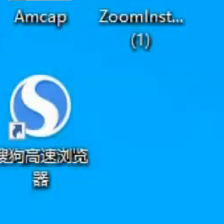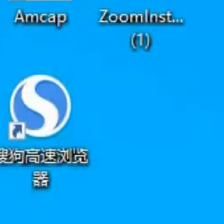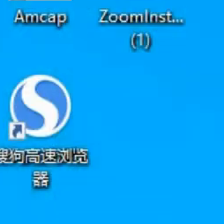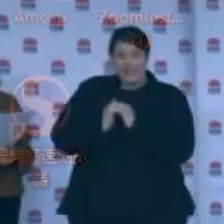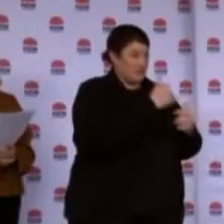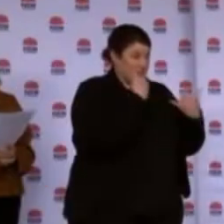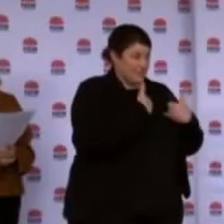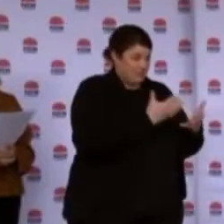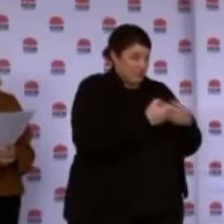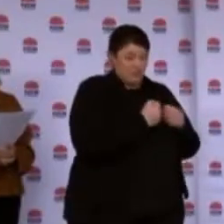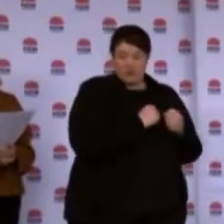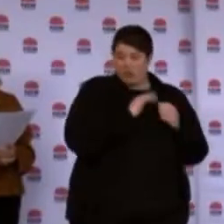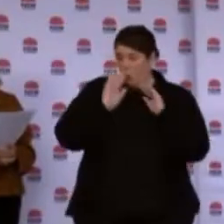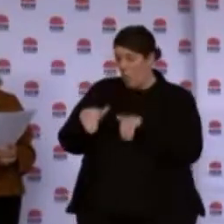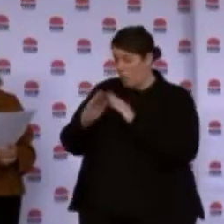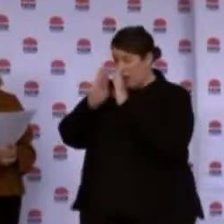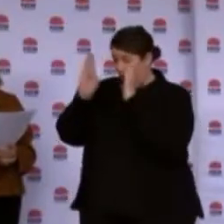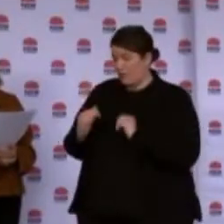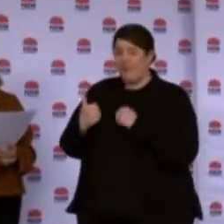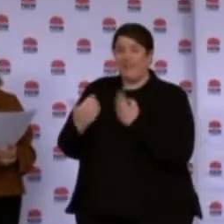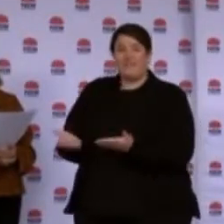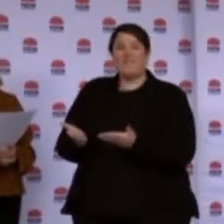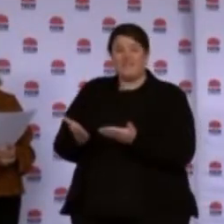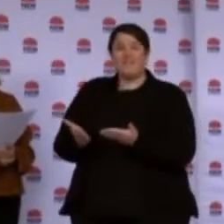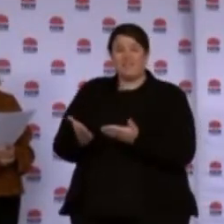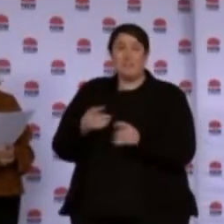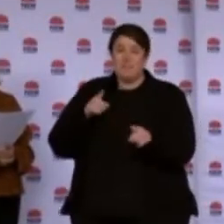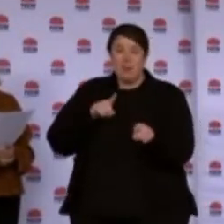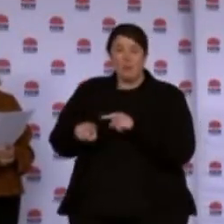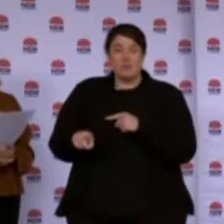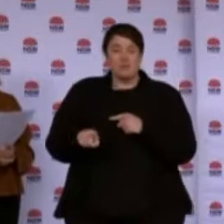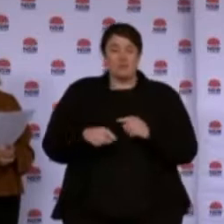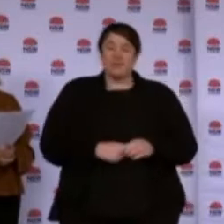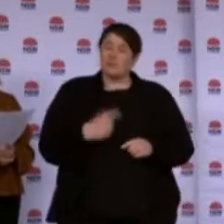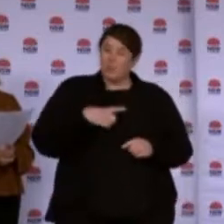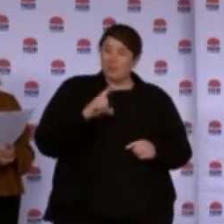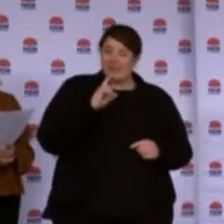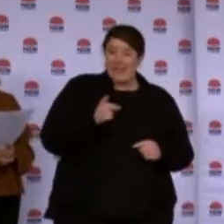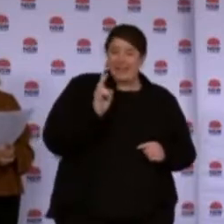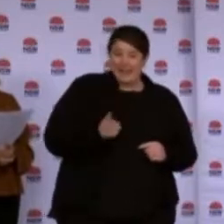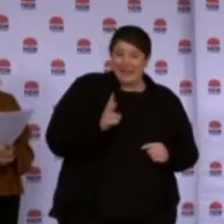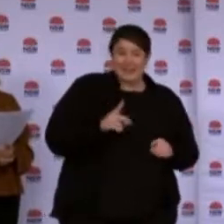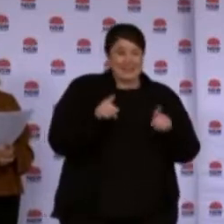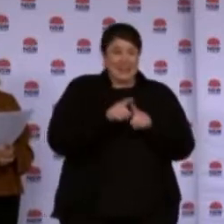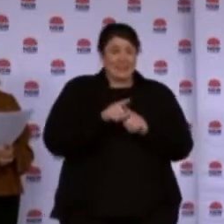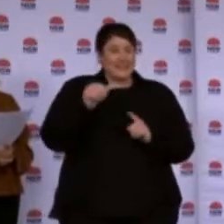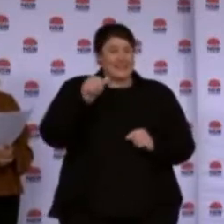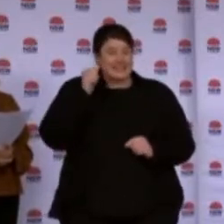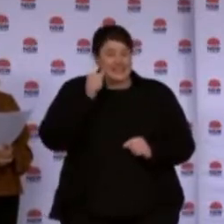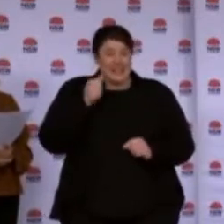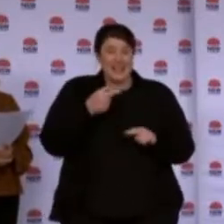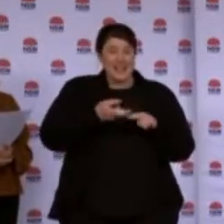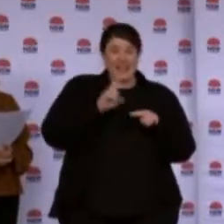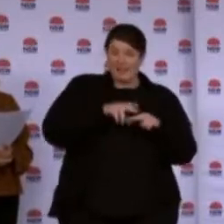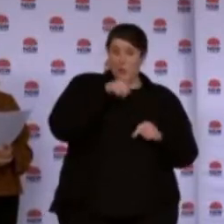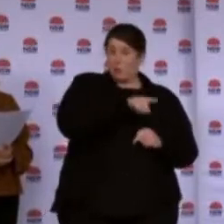unfortunately, bear the brunt of those 112 numbers that we've seen overnight. And that's why I want to stress again, as we did yesterday, if